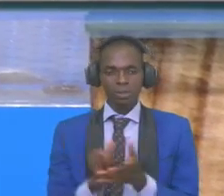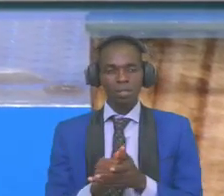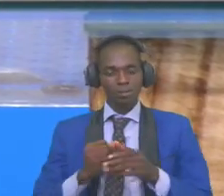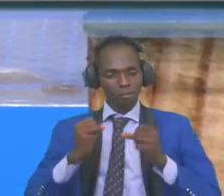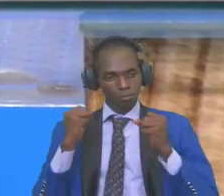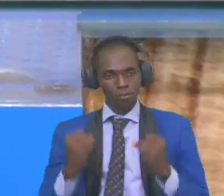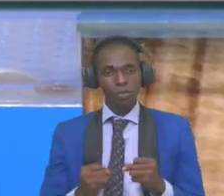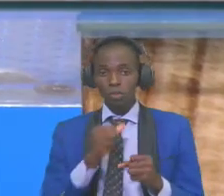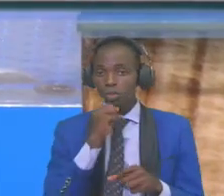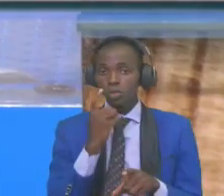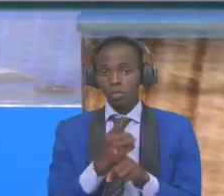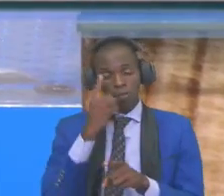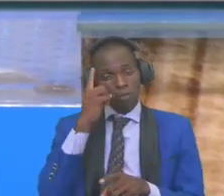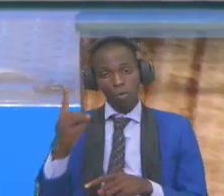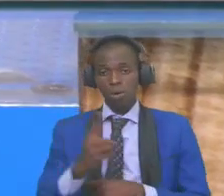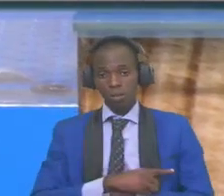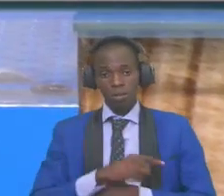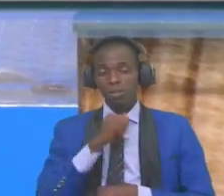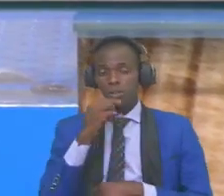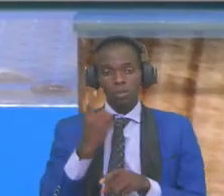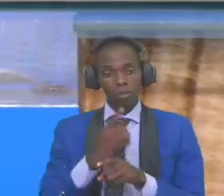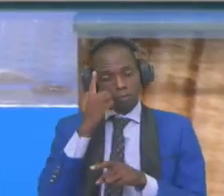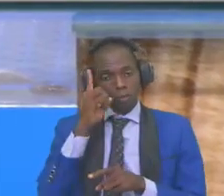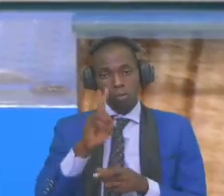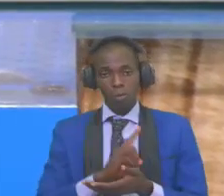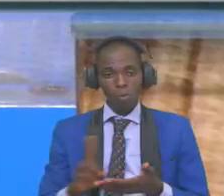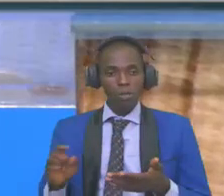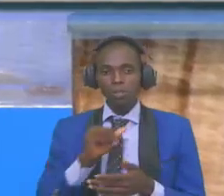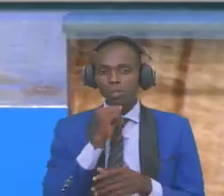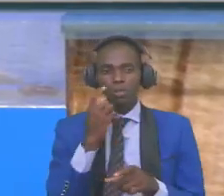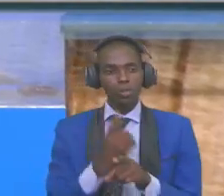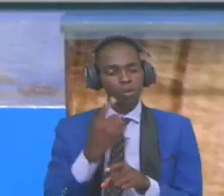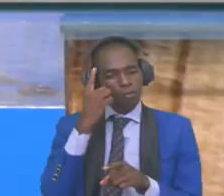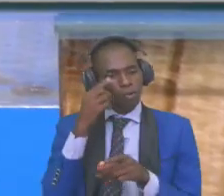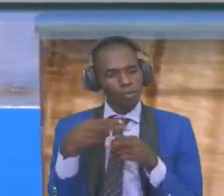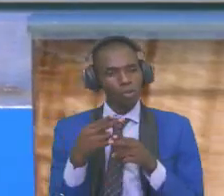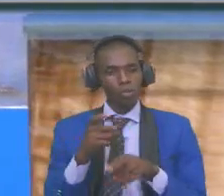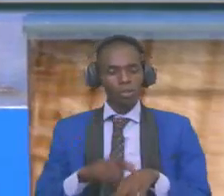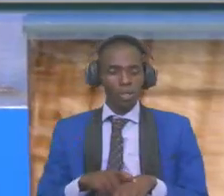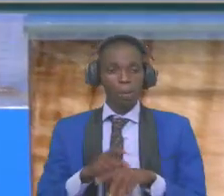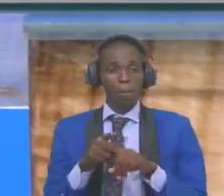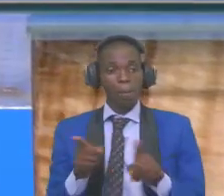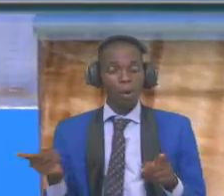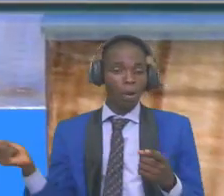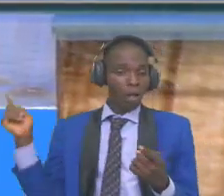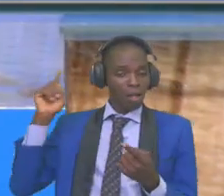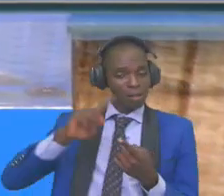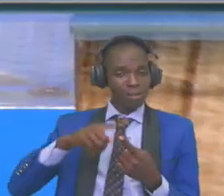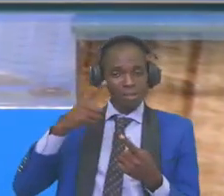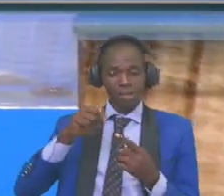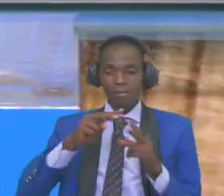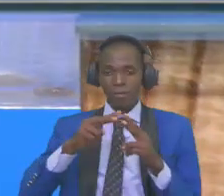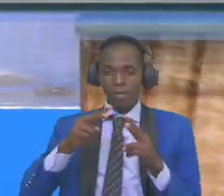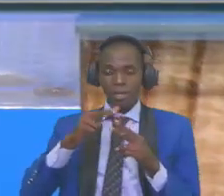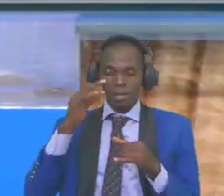just for one day, it's not just for one week, and it's not just for a period of time, until the very